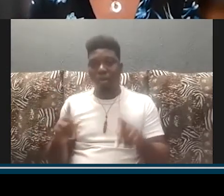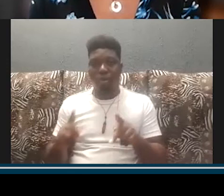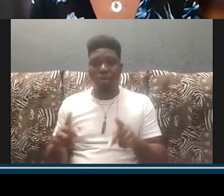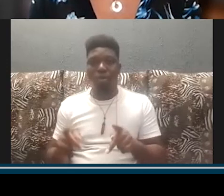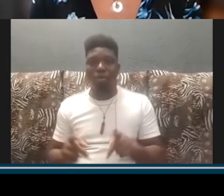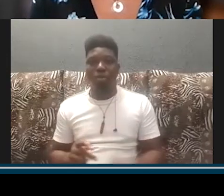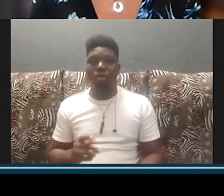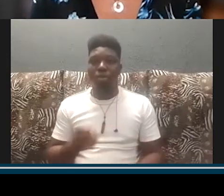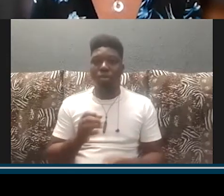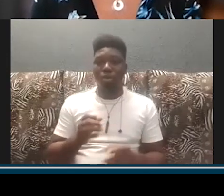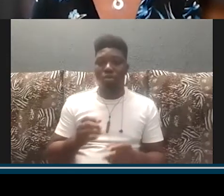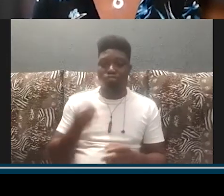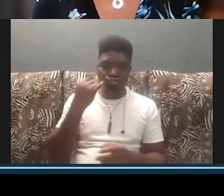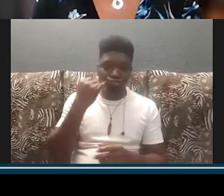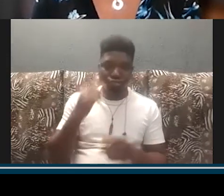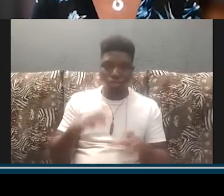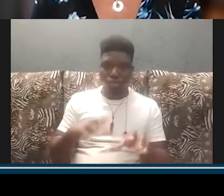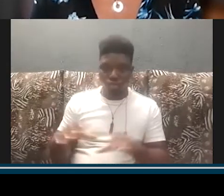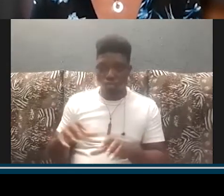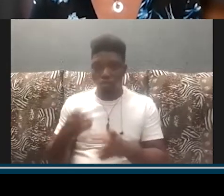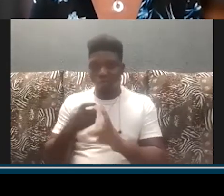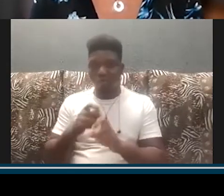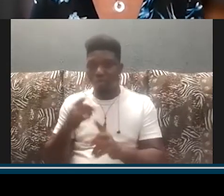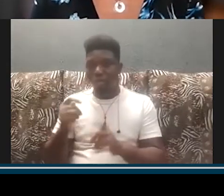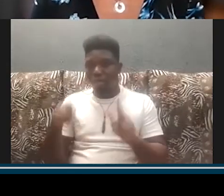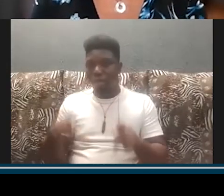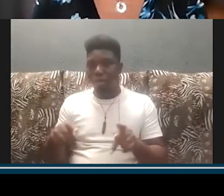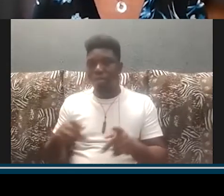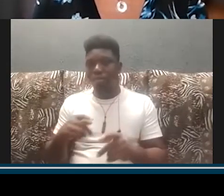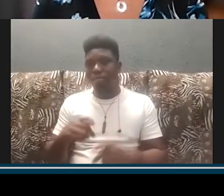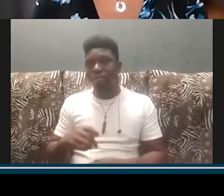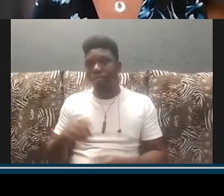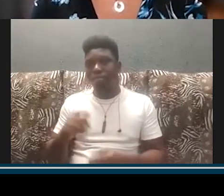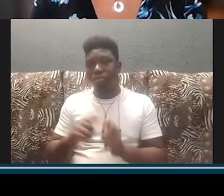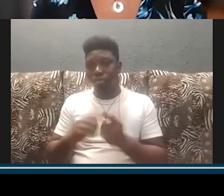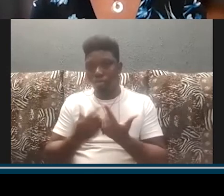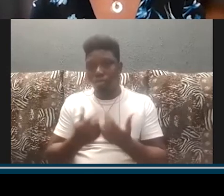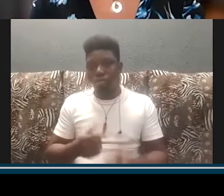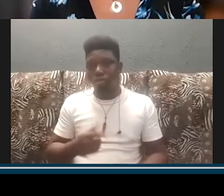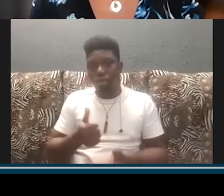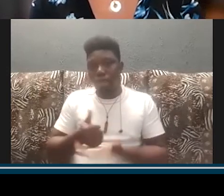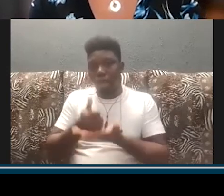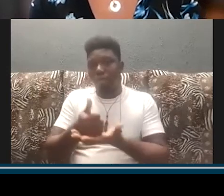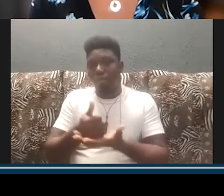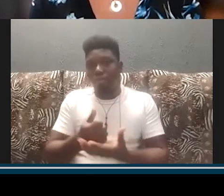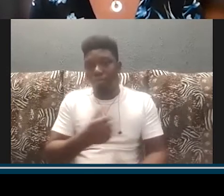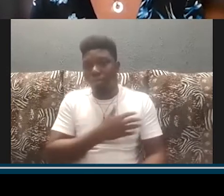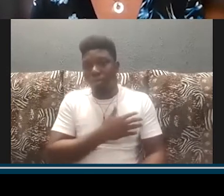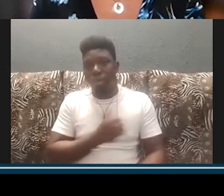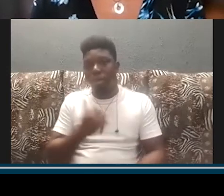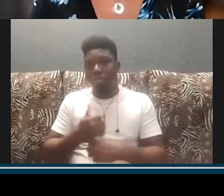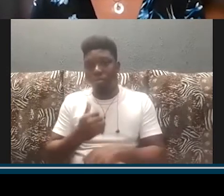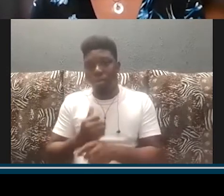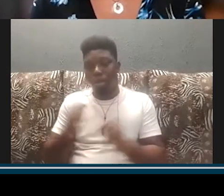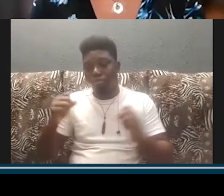input from that person or that group that we're trying to help, the hope would be that it makes us all stronger. So it's not about, oh,